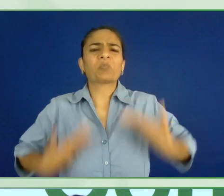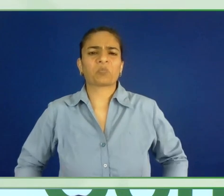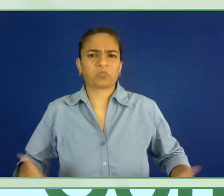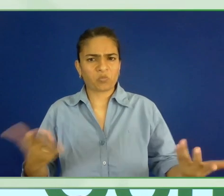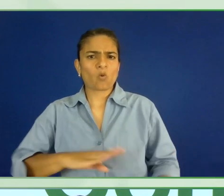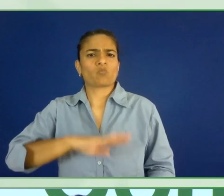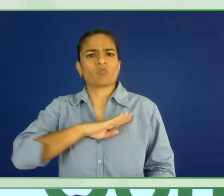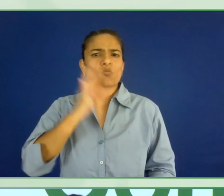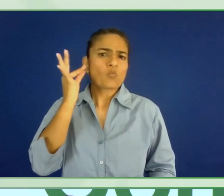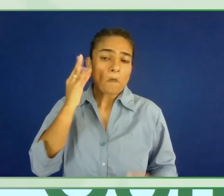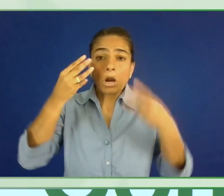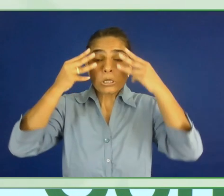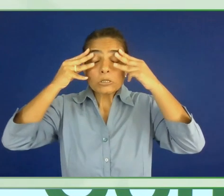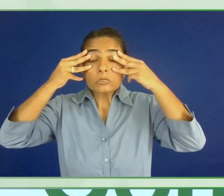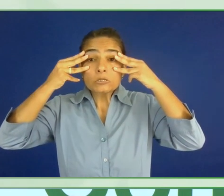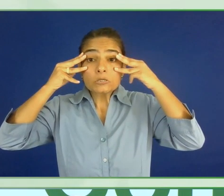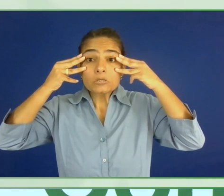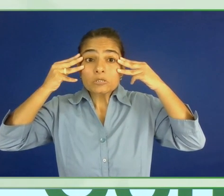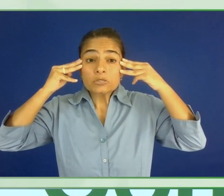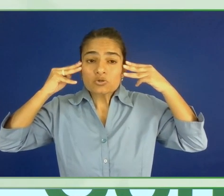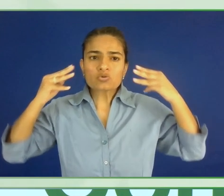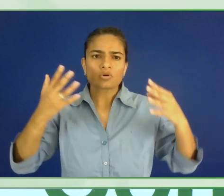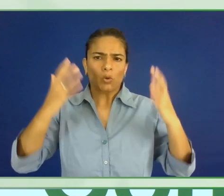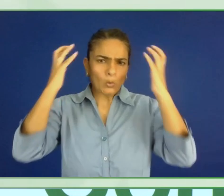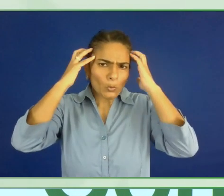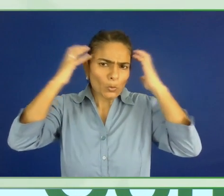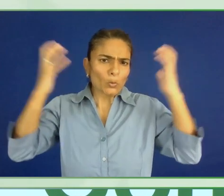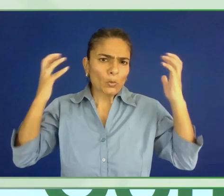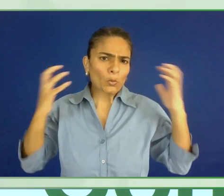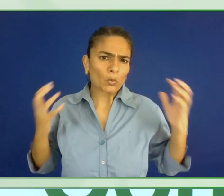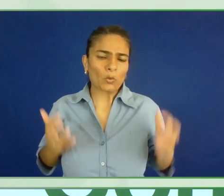curly hair, thick glasses, and a passion for what I do.